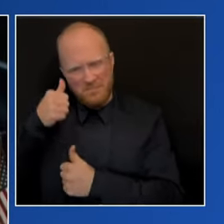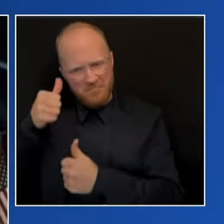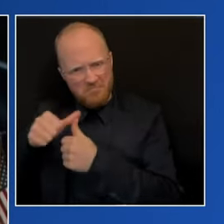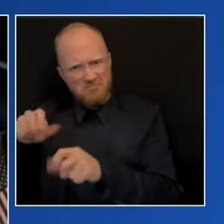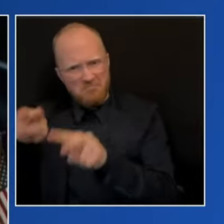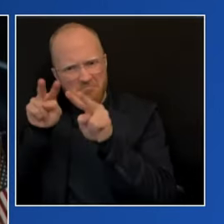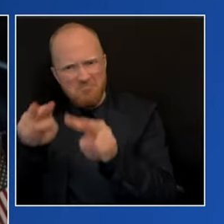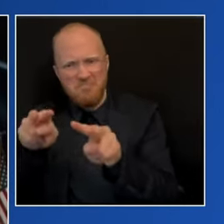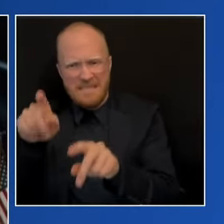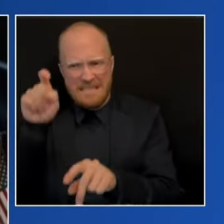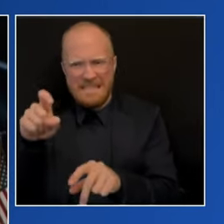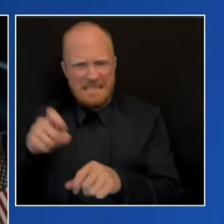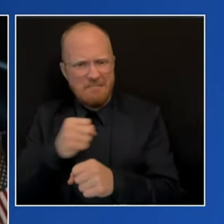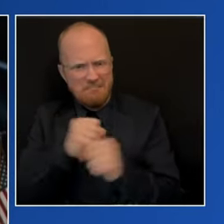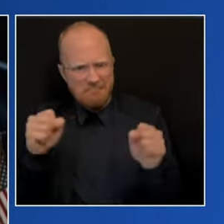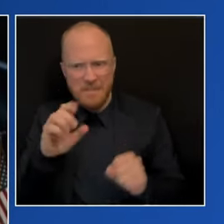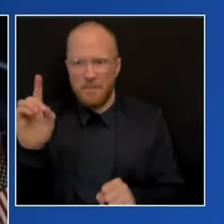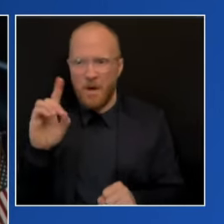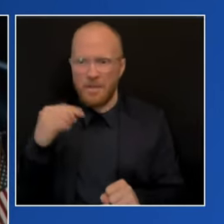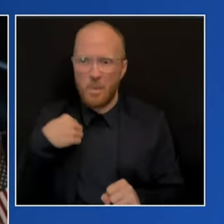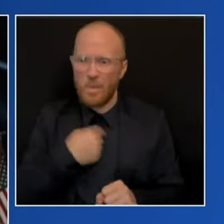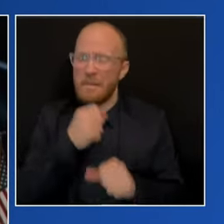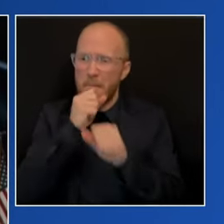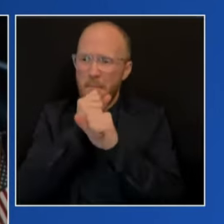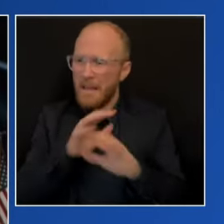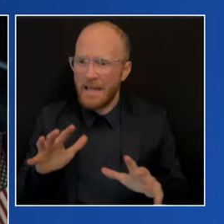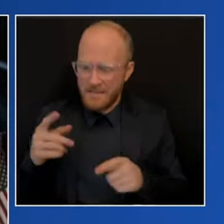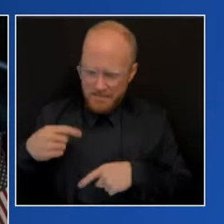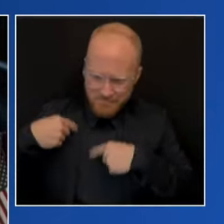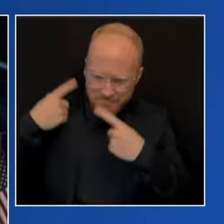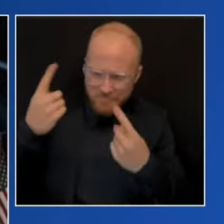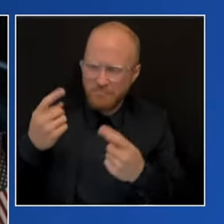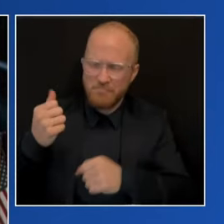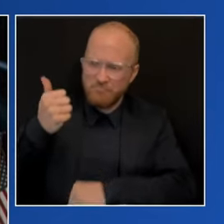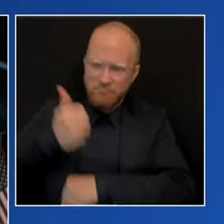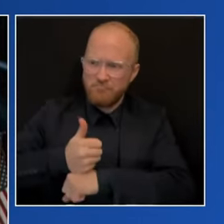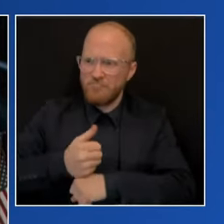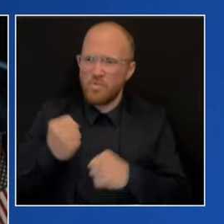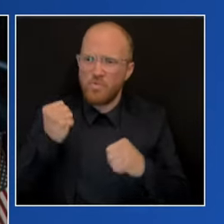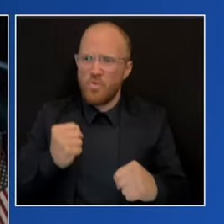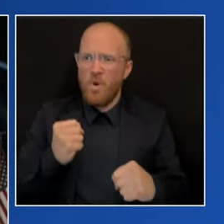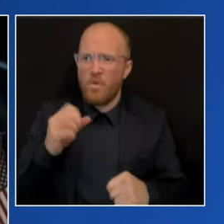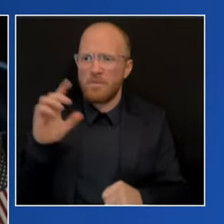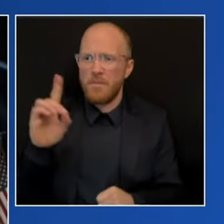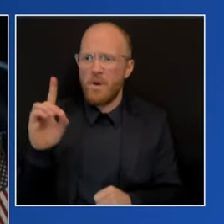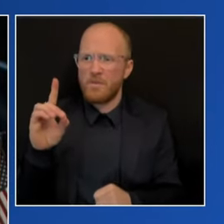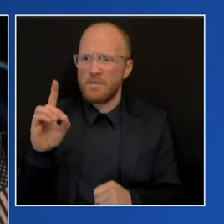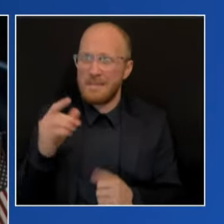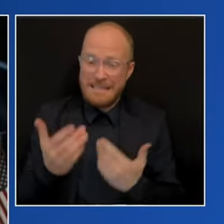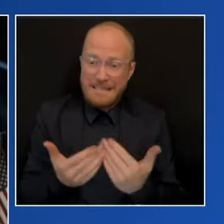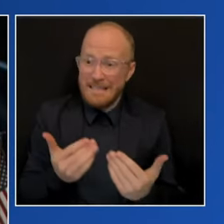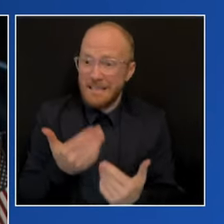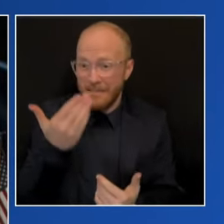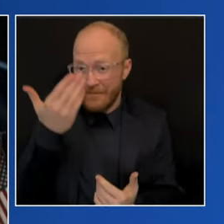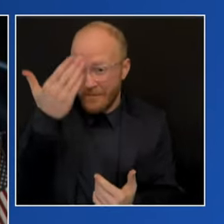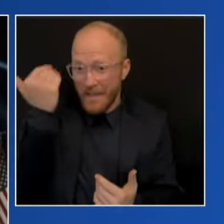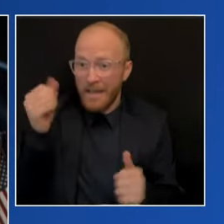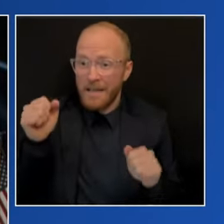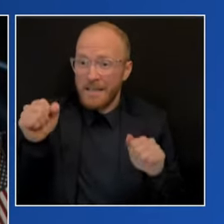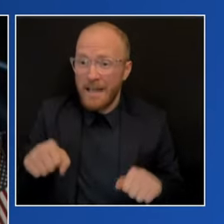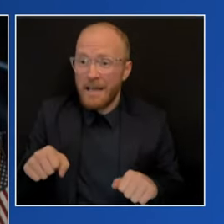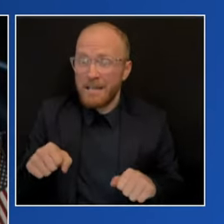long with a strong, stable democracy. It's easy to forget why so many before